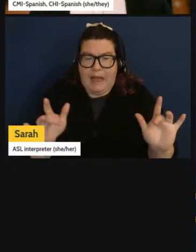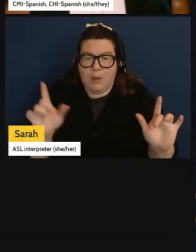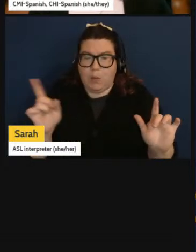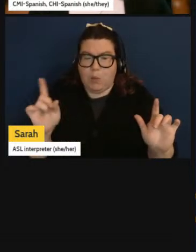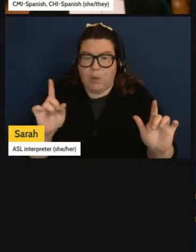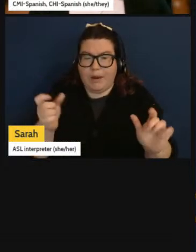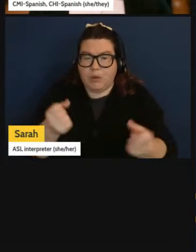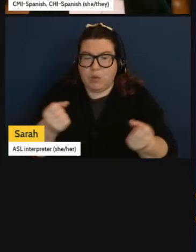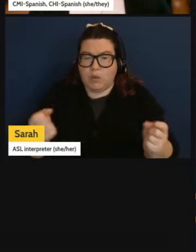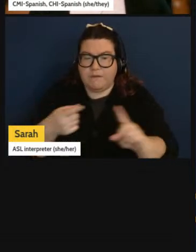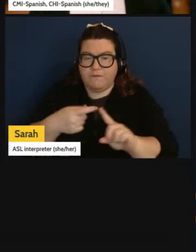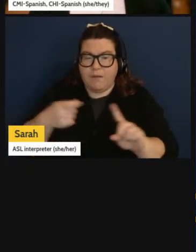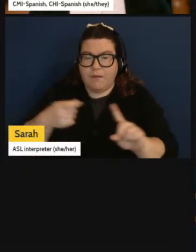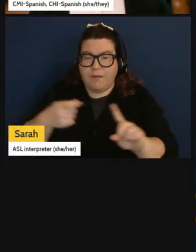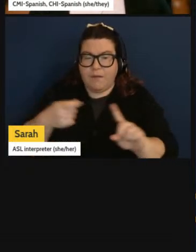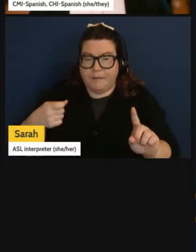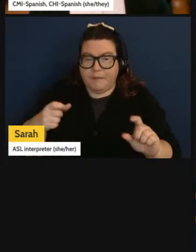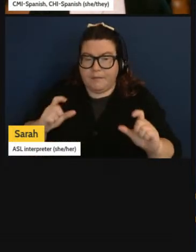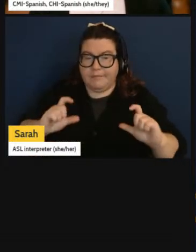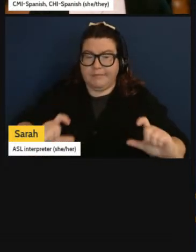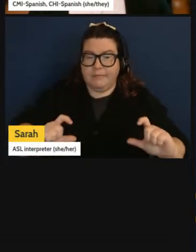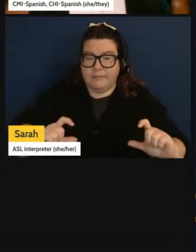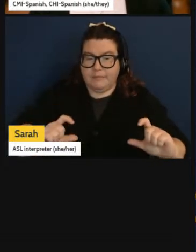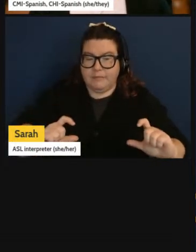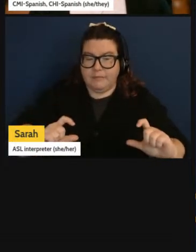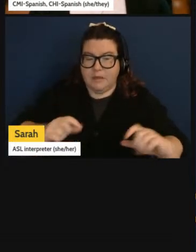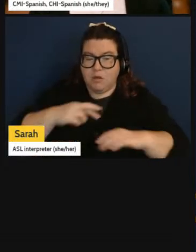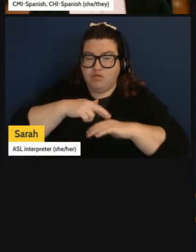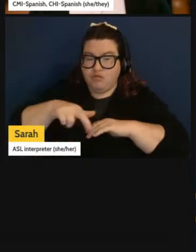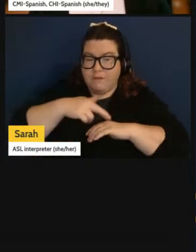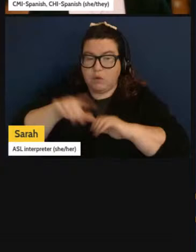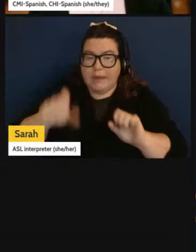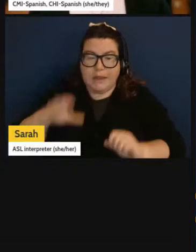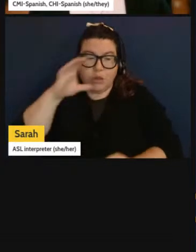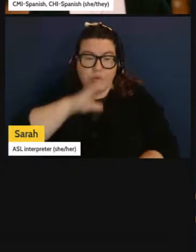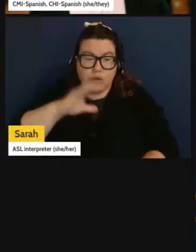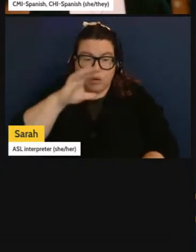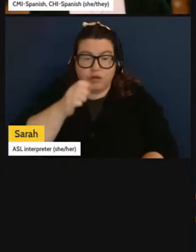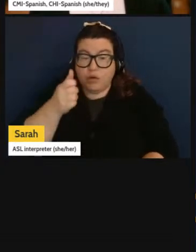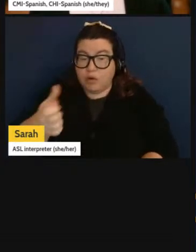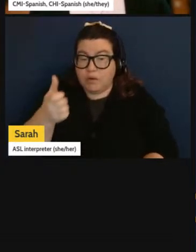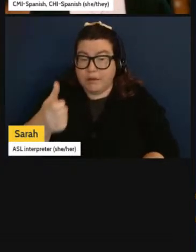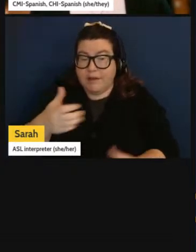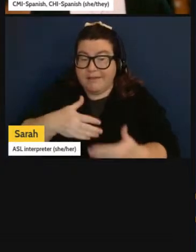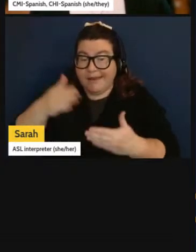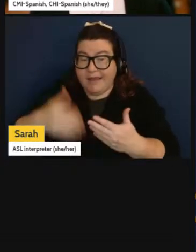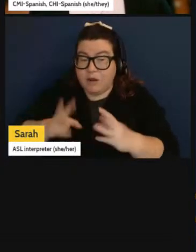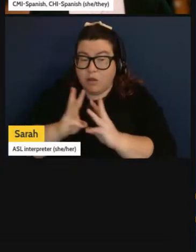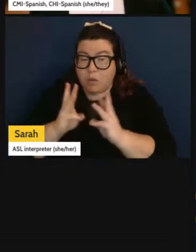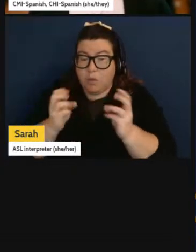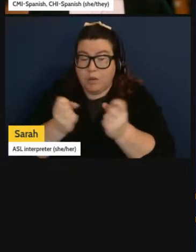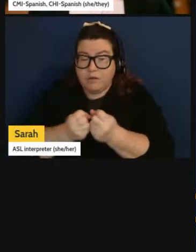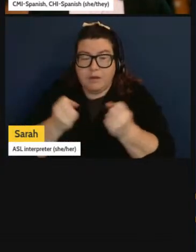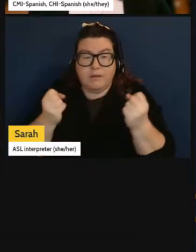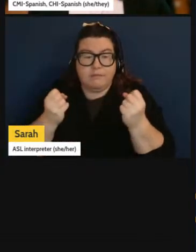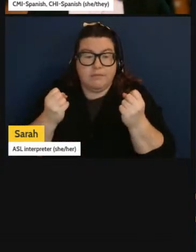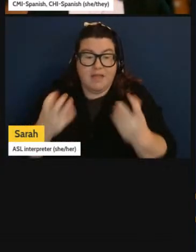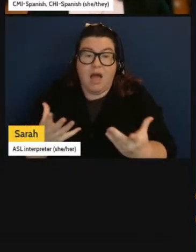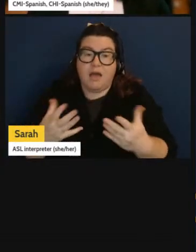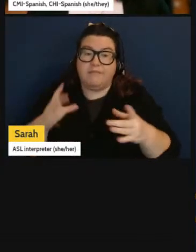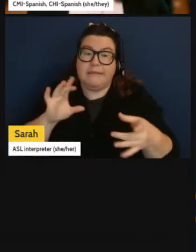Those sources are cited and you can search them. And especially at the end of the workshop, a lot of stuff is linked.